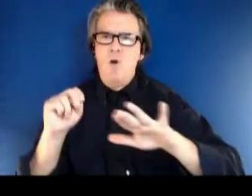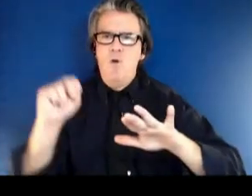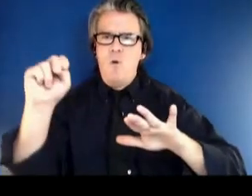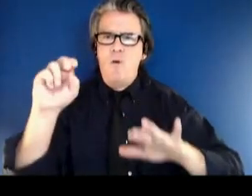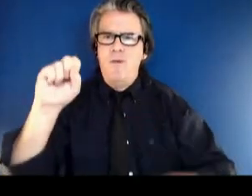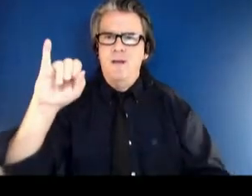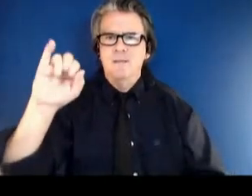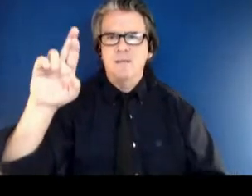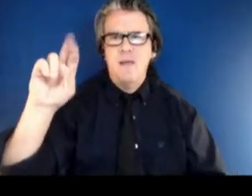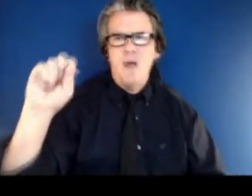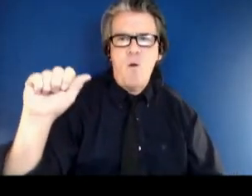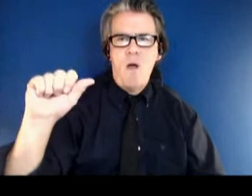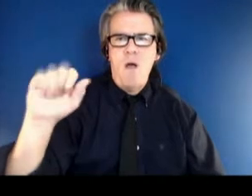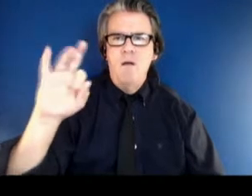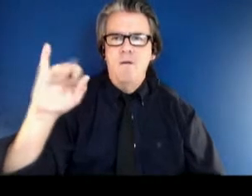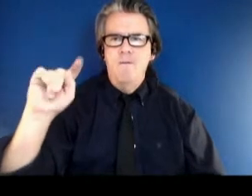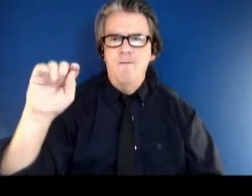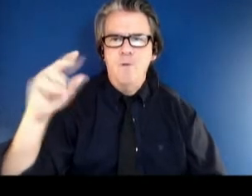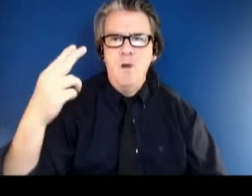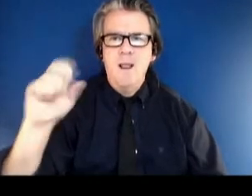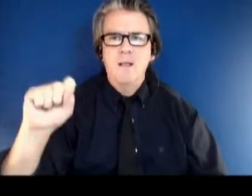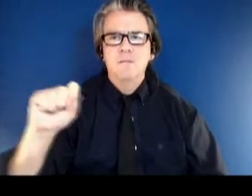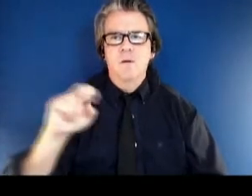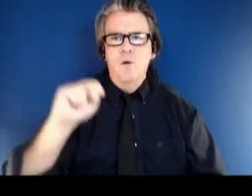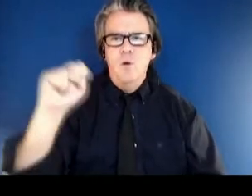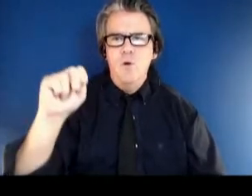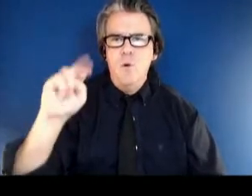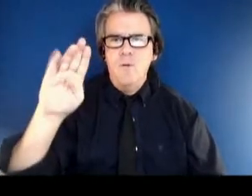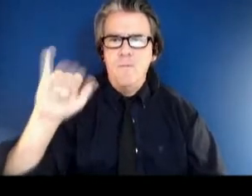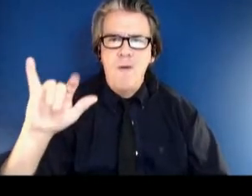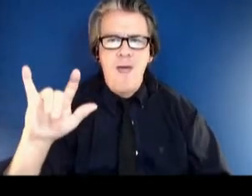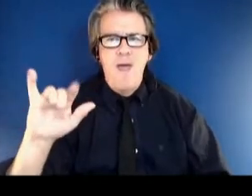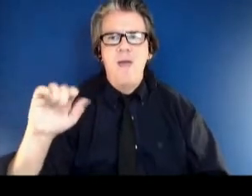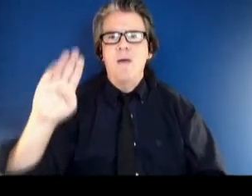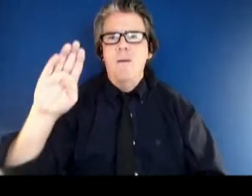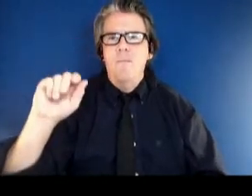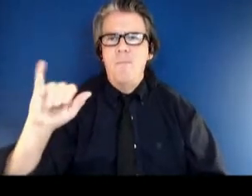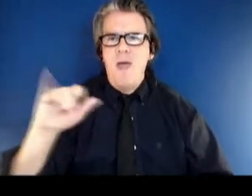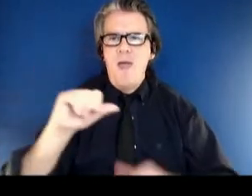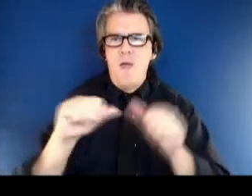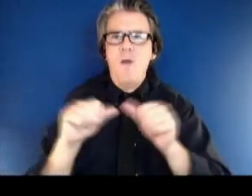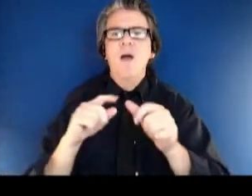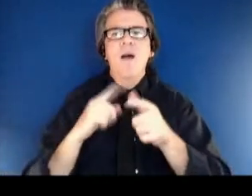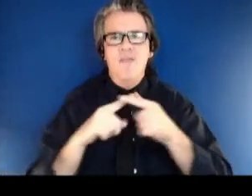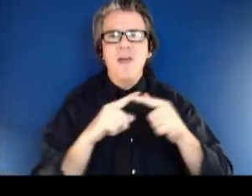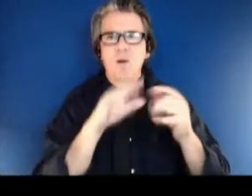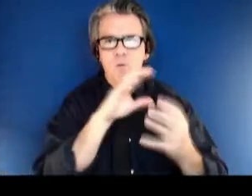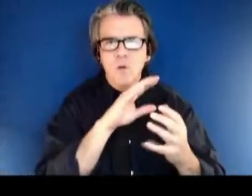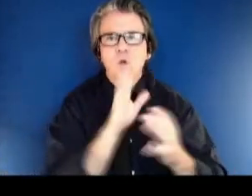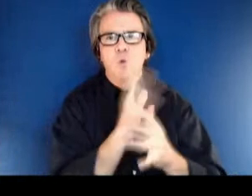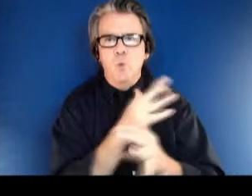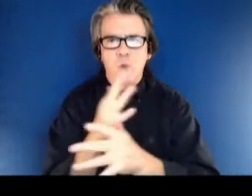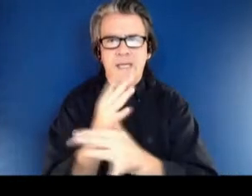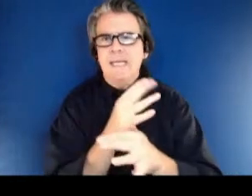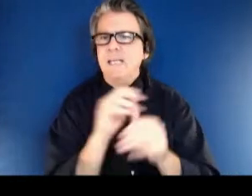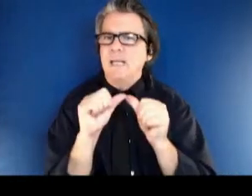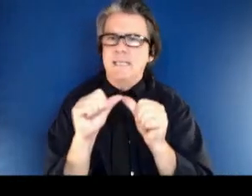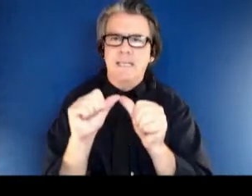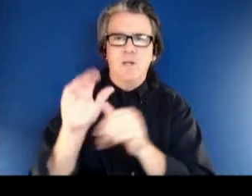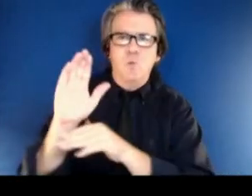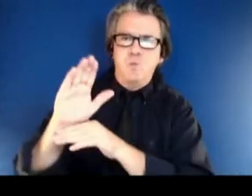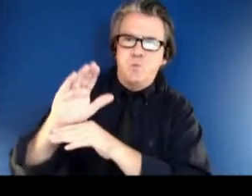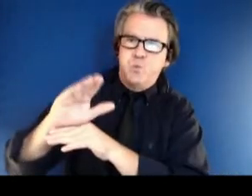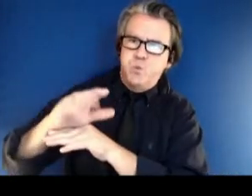northern Sierra foothills into the elevated terrain of the North Bay. And then we'll see them spread a little bit further in the